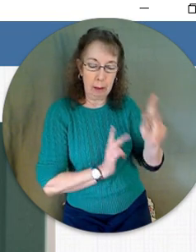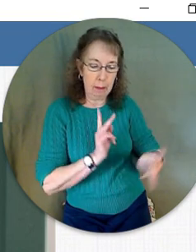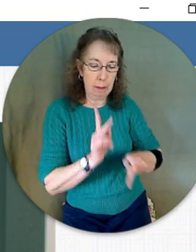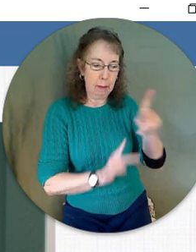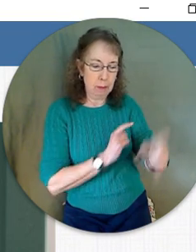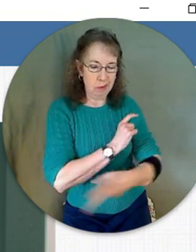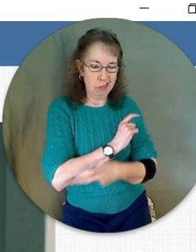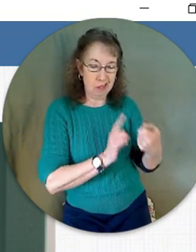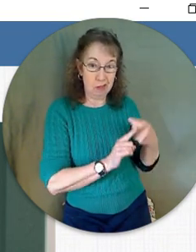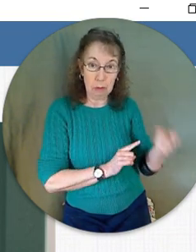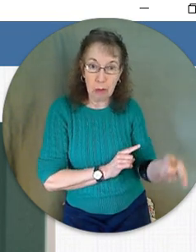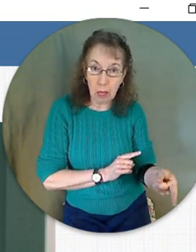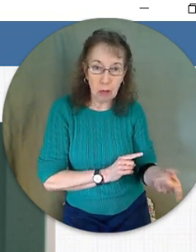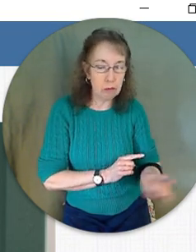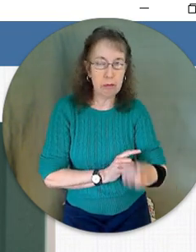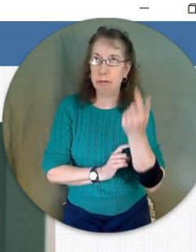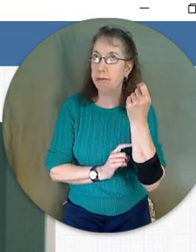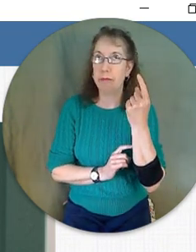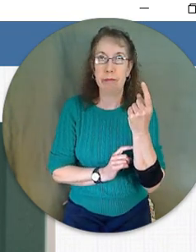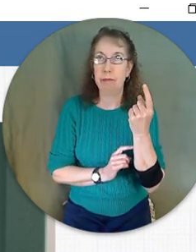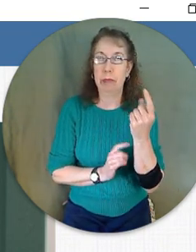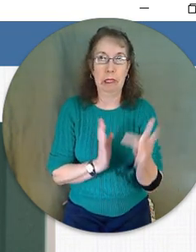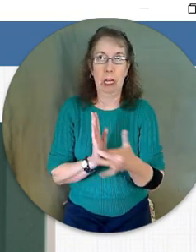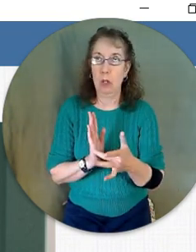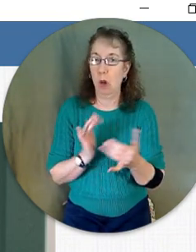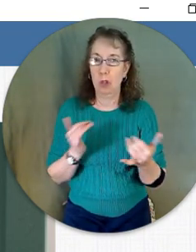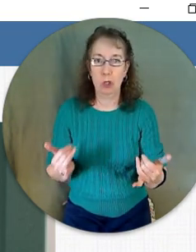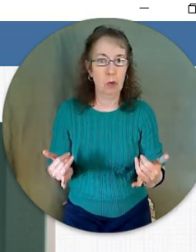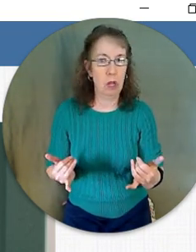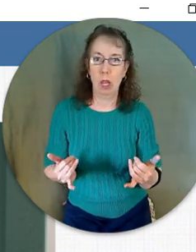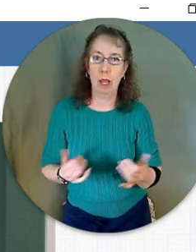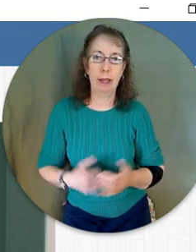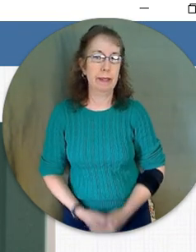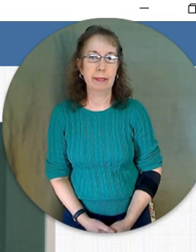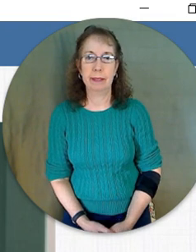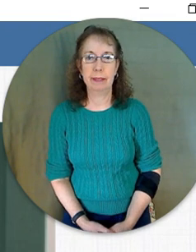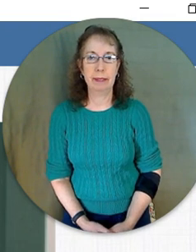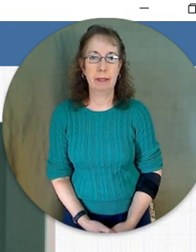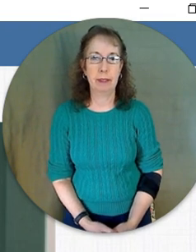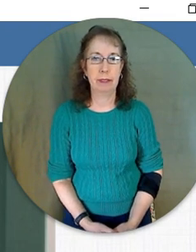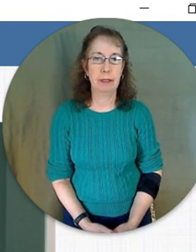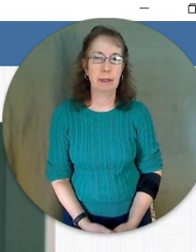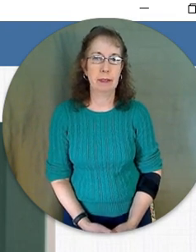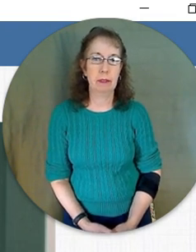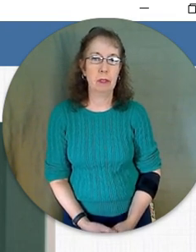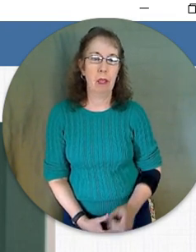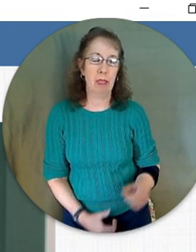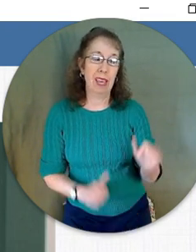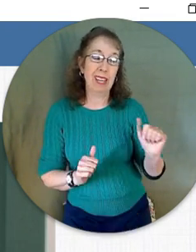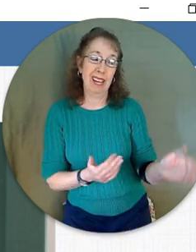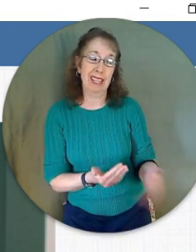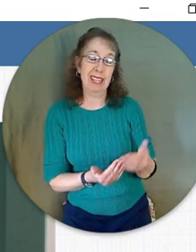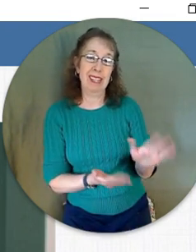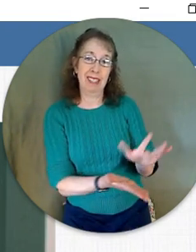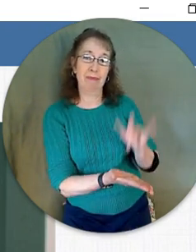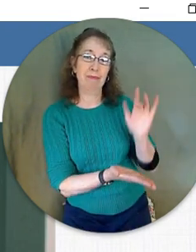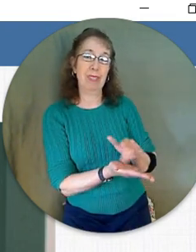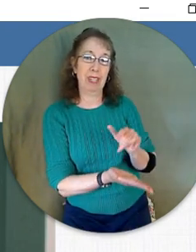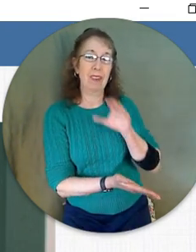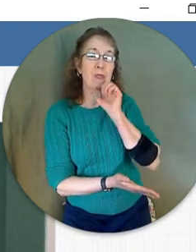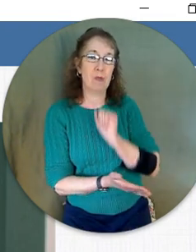don't frequently understand some of the technology today, and so, like I said, they can be easily taken advantage